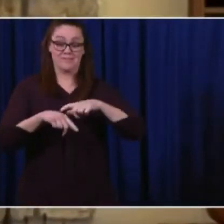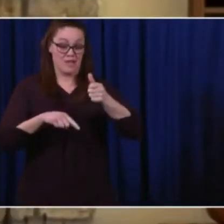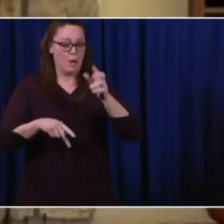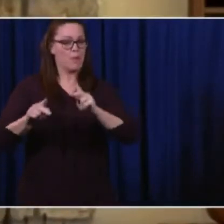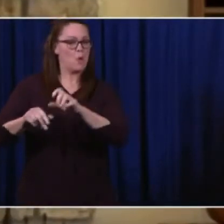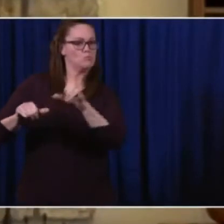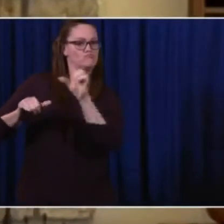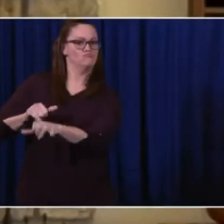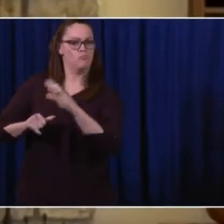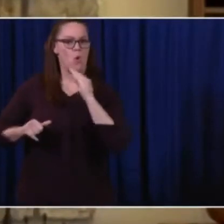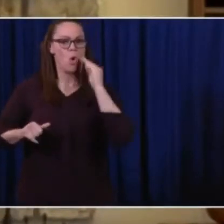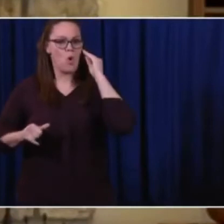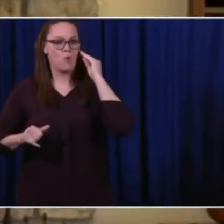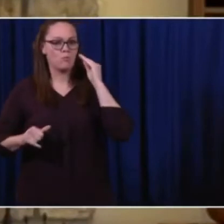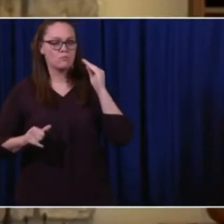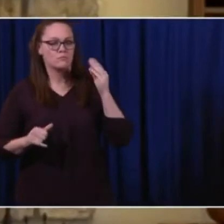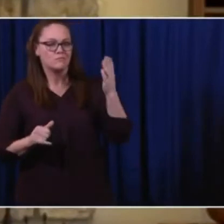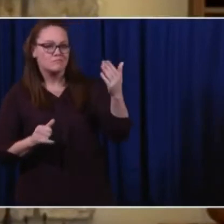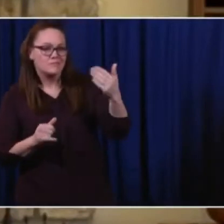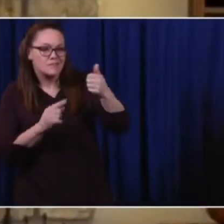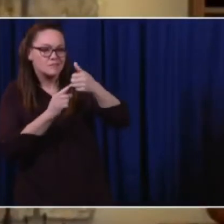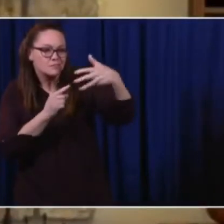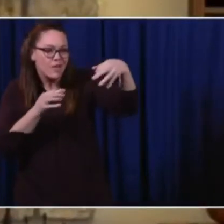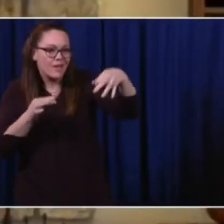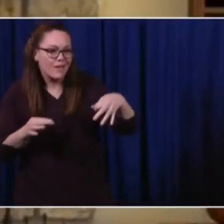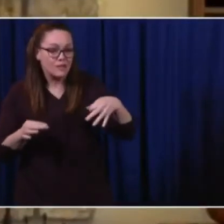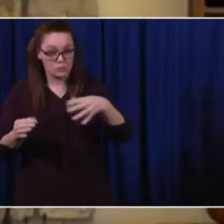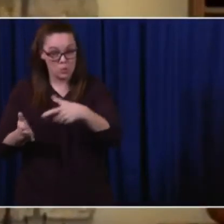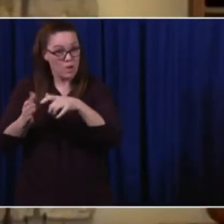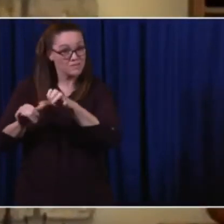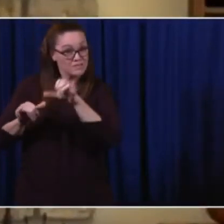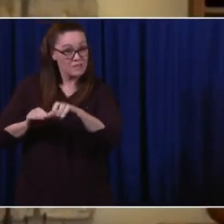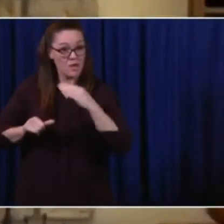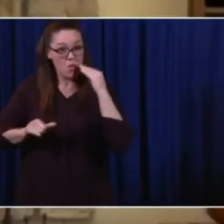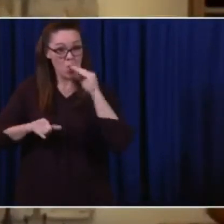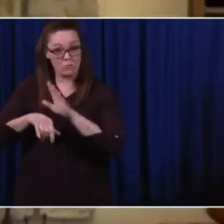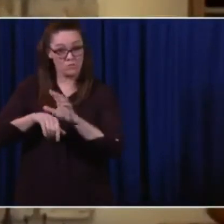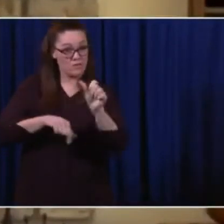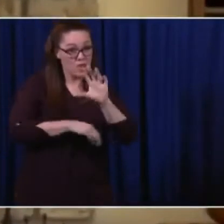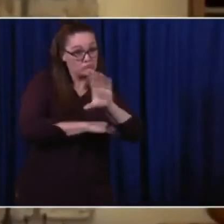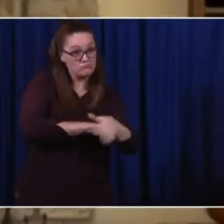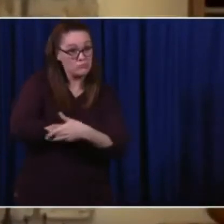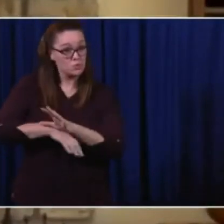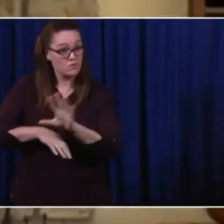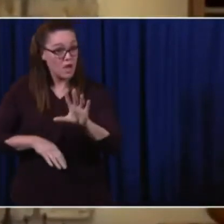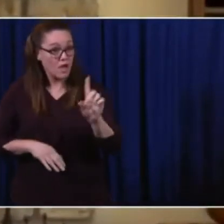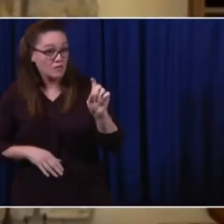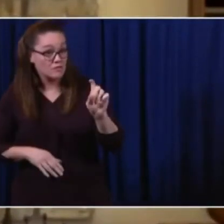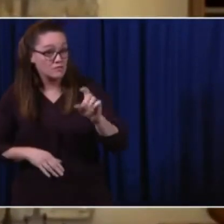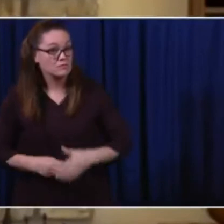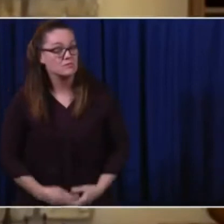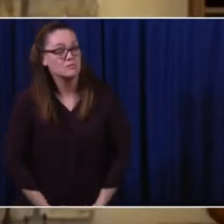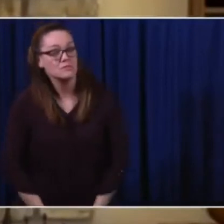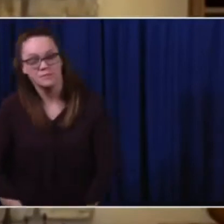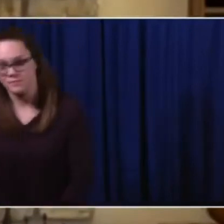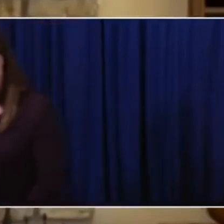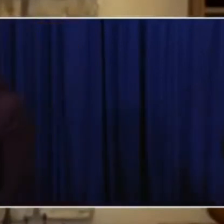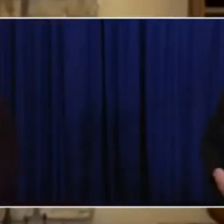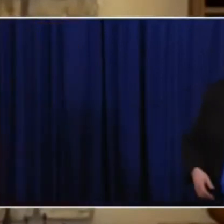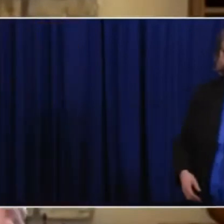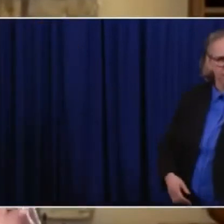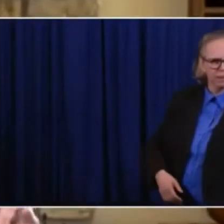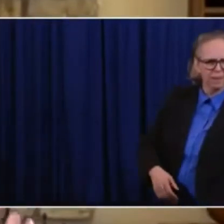like a stay-at-home order from 10 p.m. to 5 a.m.? Well, it's going to be similar. I mean, we're calling it a curfew. We think a curfew probably